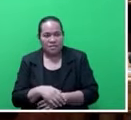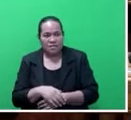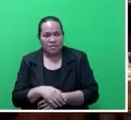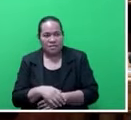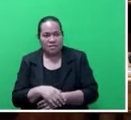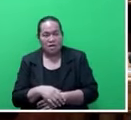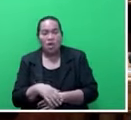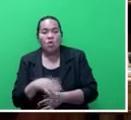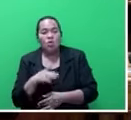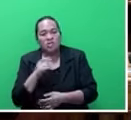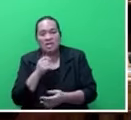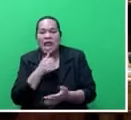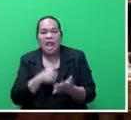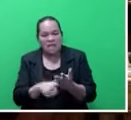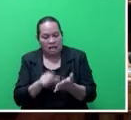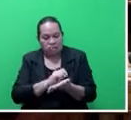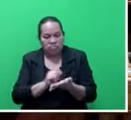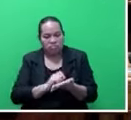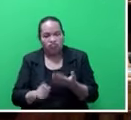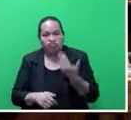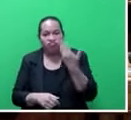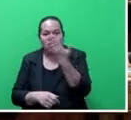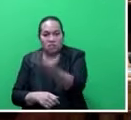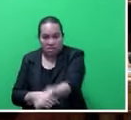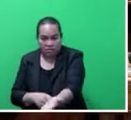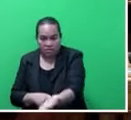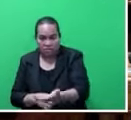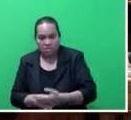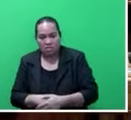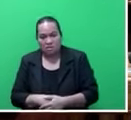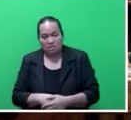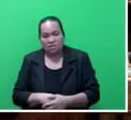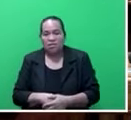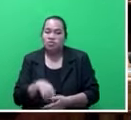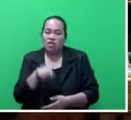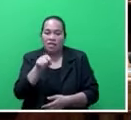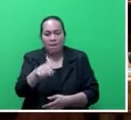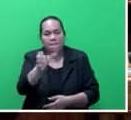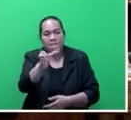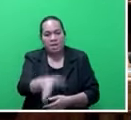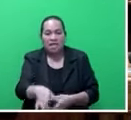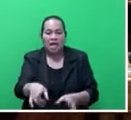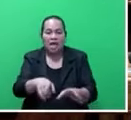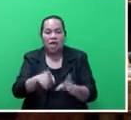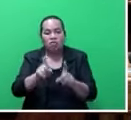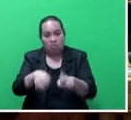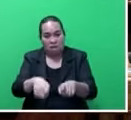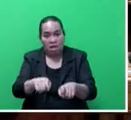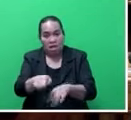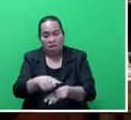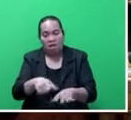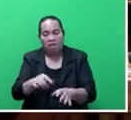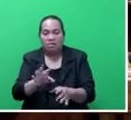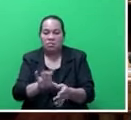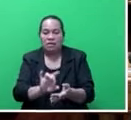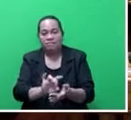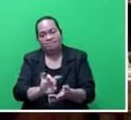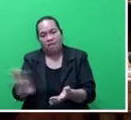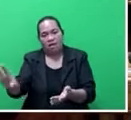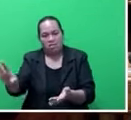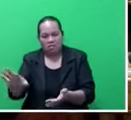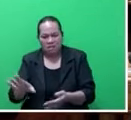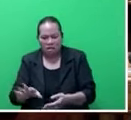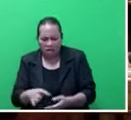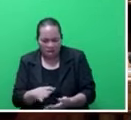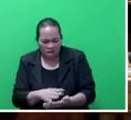just by giving a notice, he will be evicted. It's very, very poor.